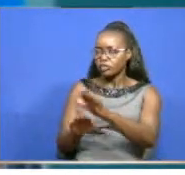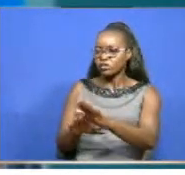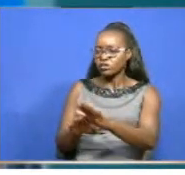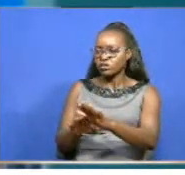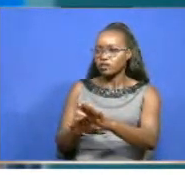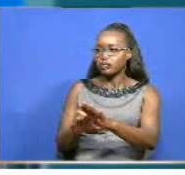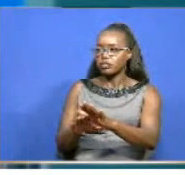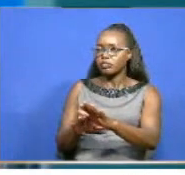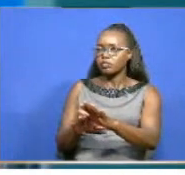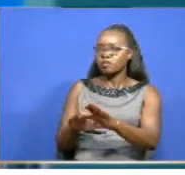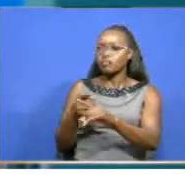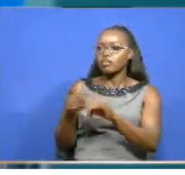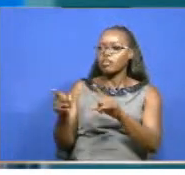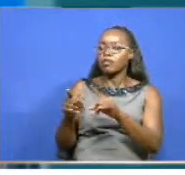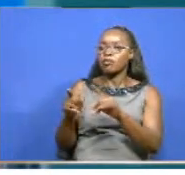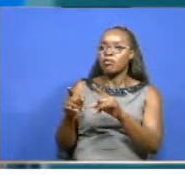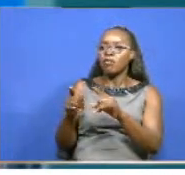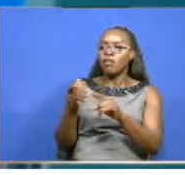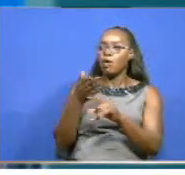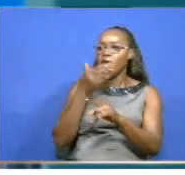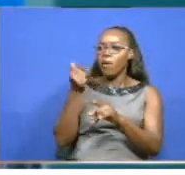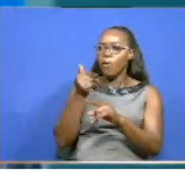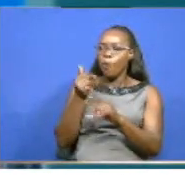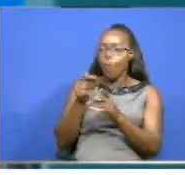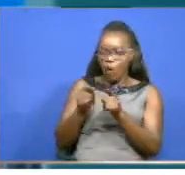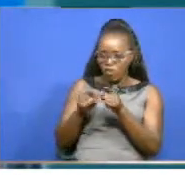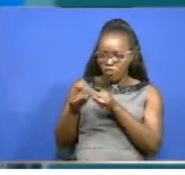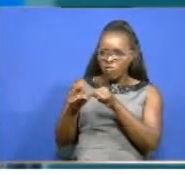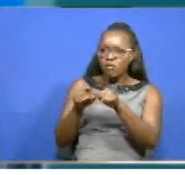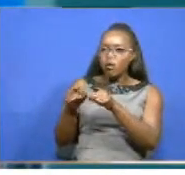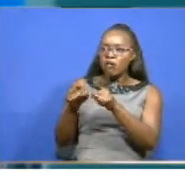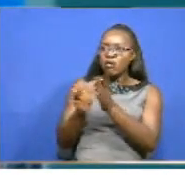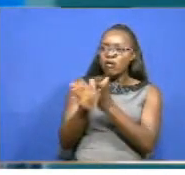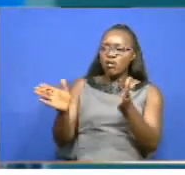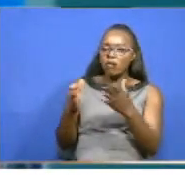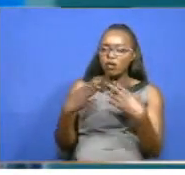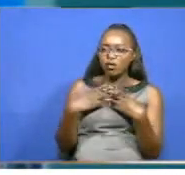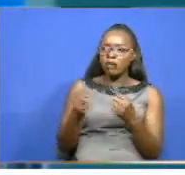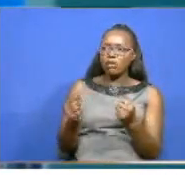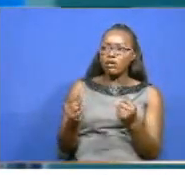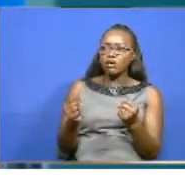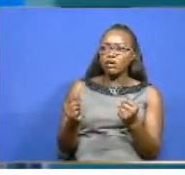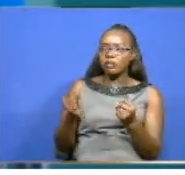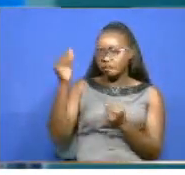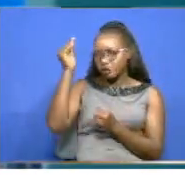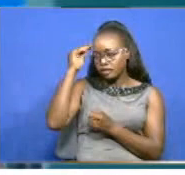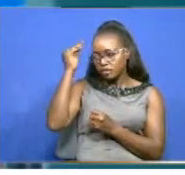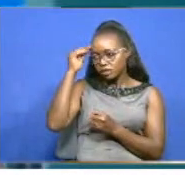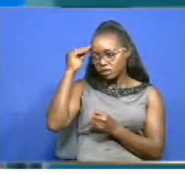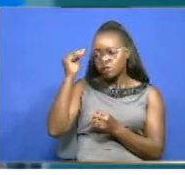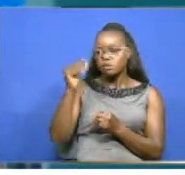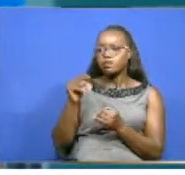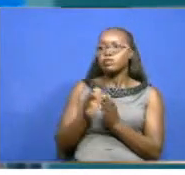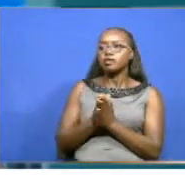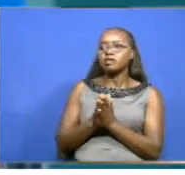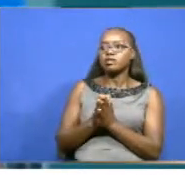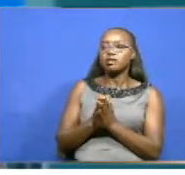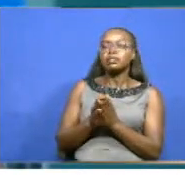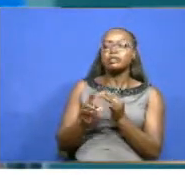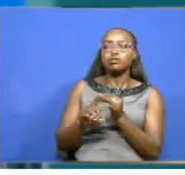taken. But it would have gone in parallel with public health education, with public health and